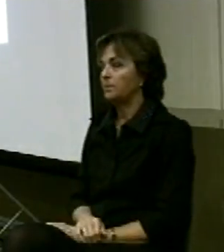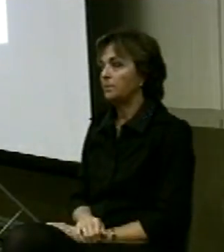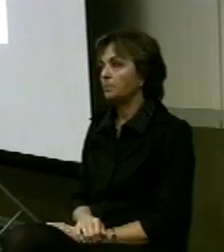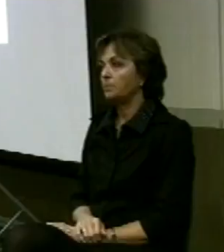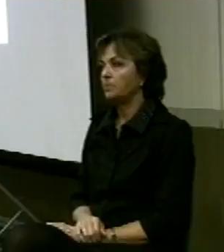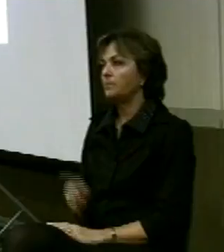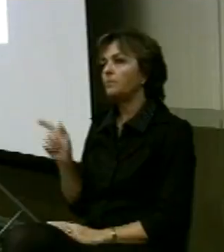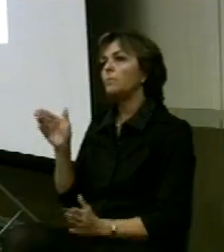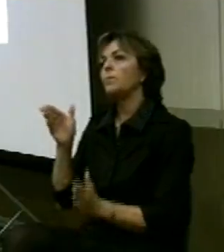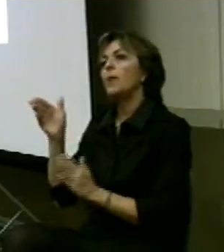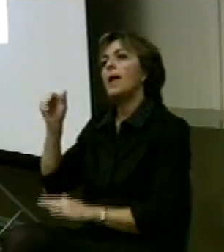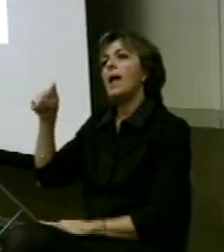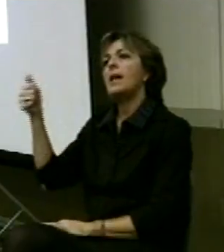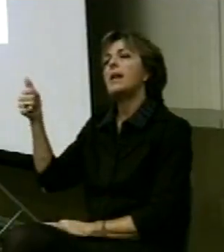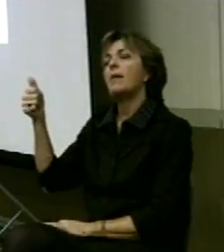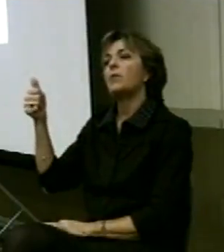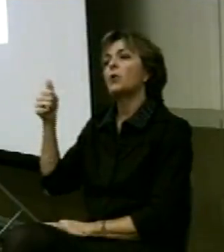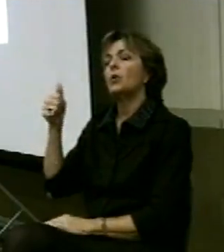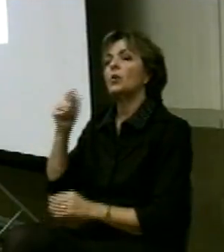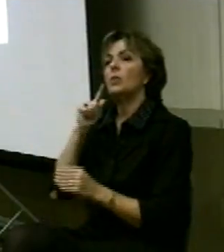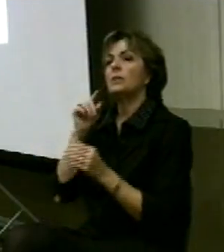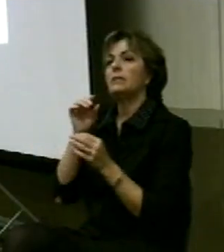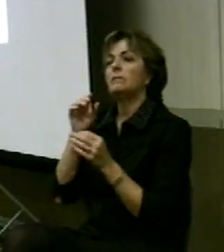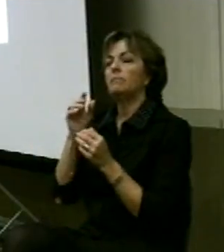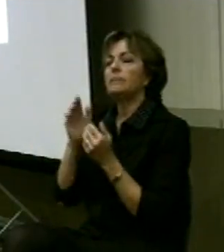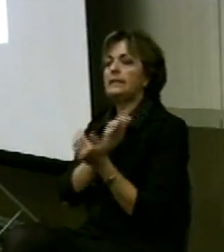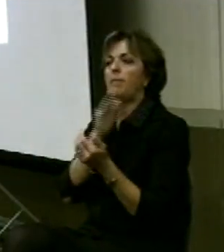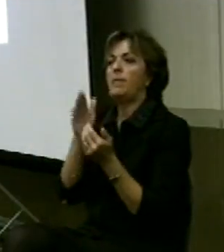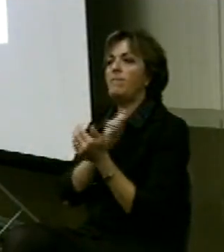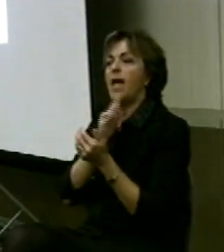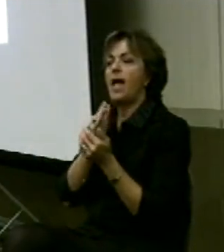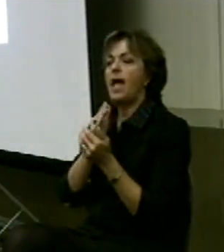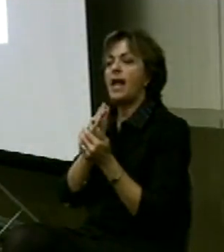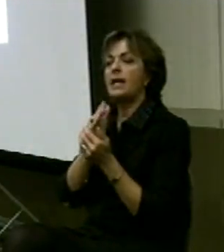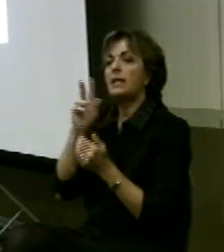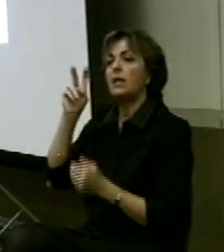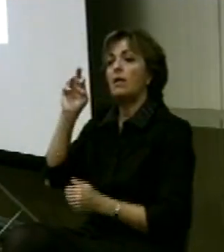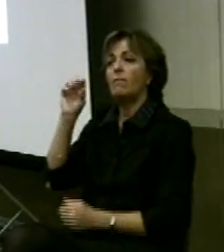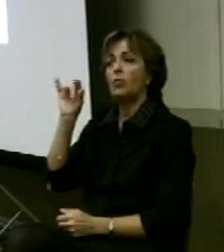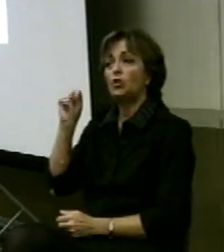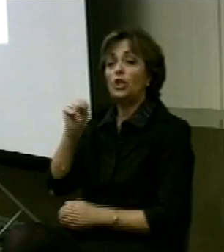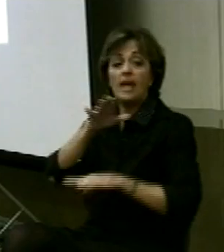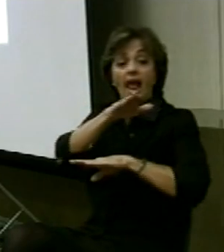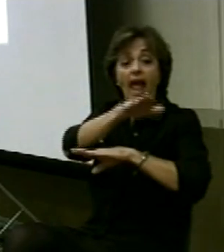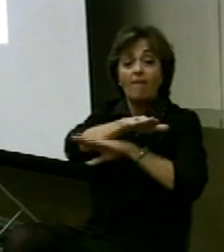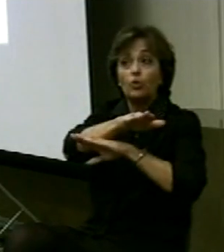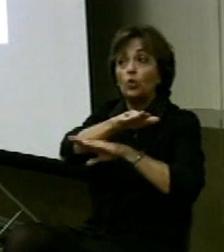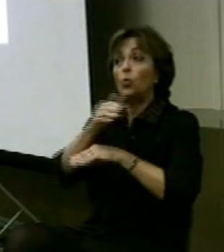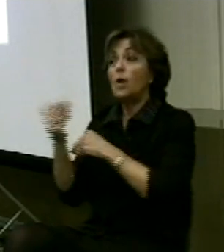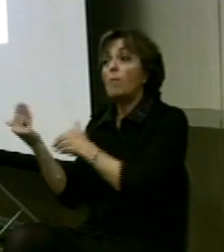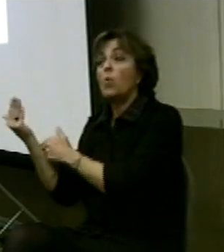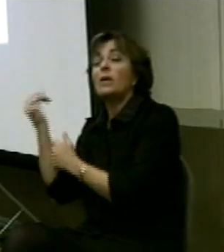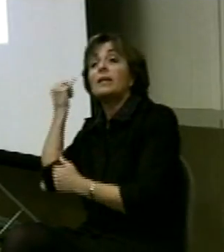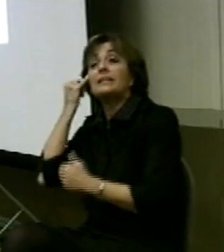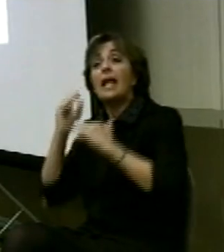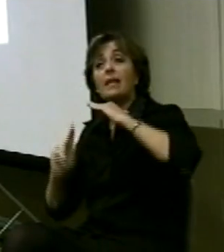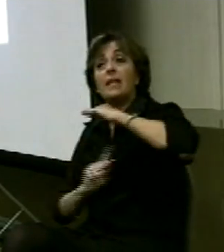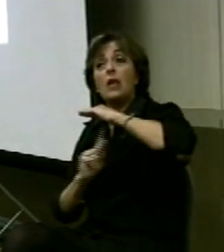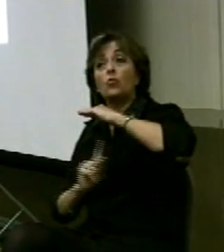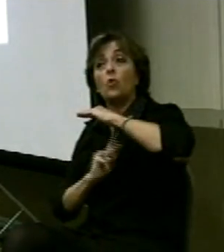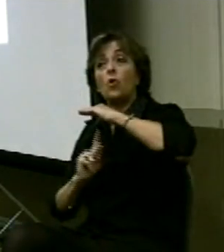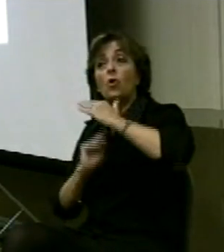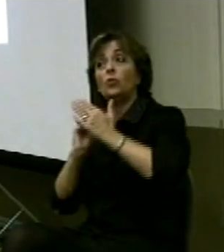Here's another simplified version of that, afternoon and morning. So maybe they are a kindergarten student and